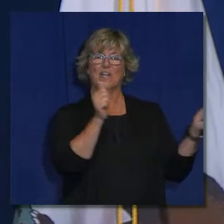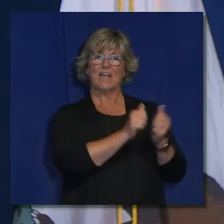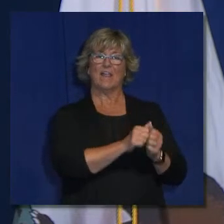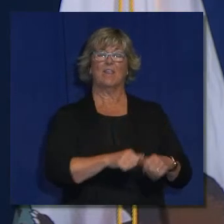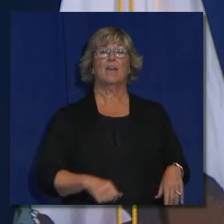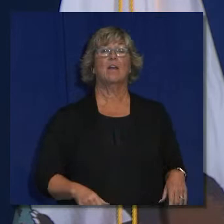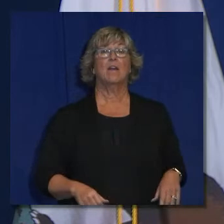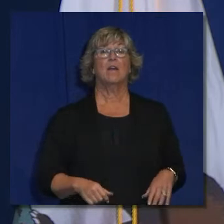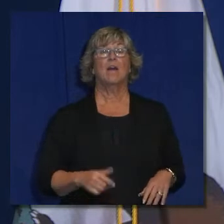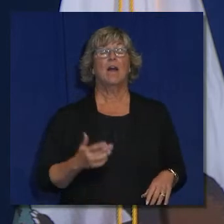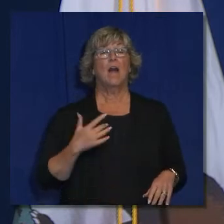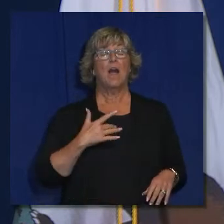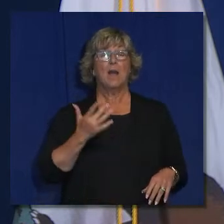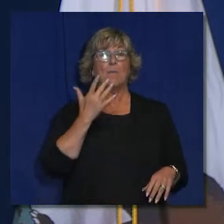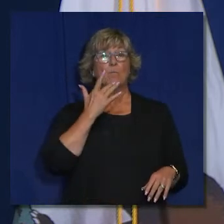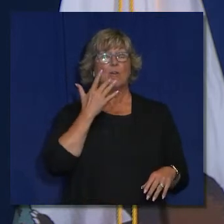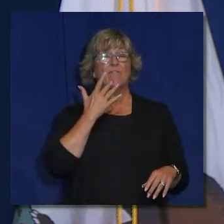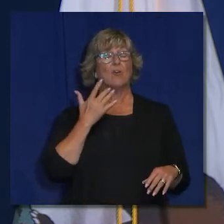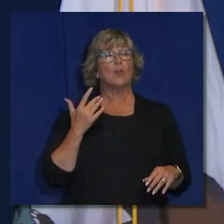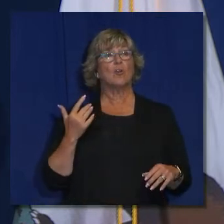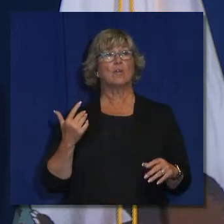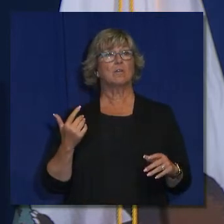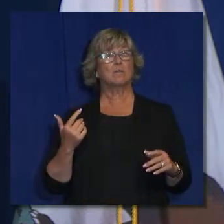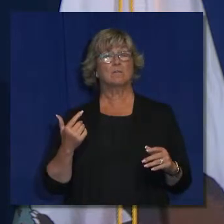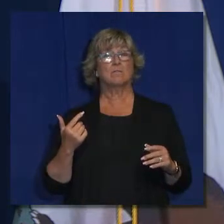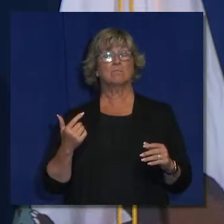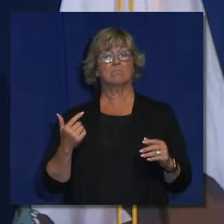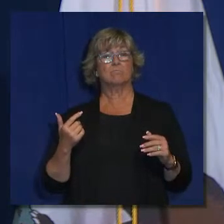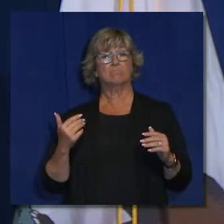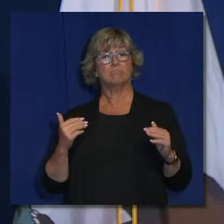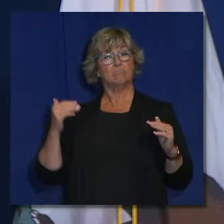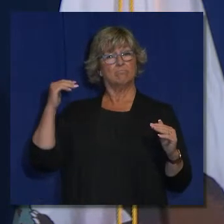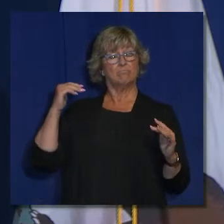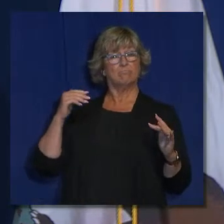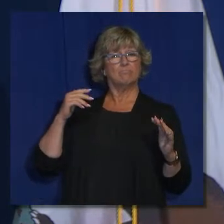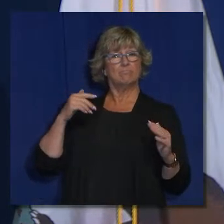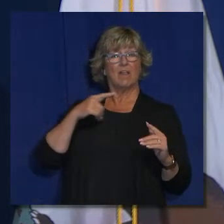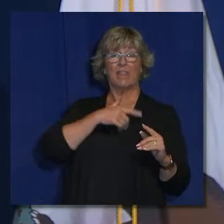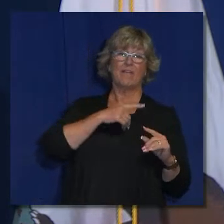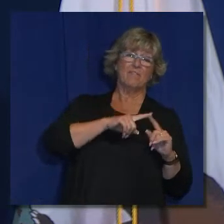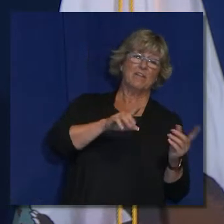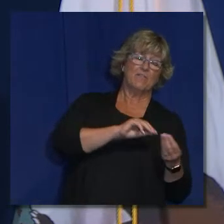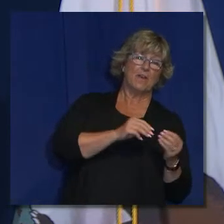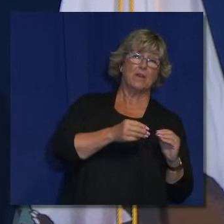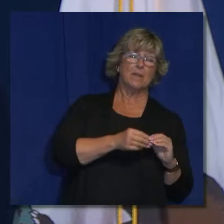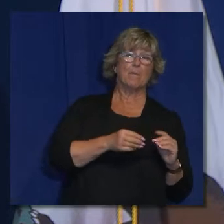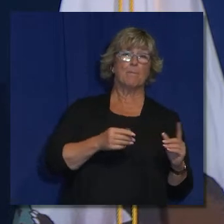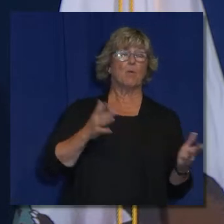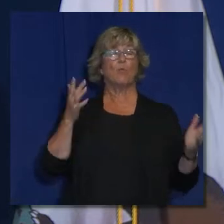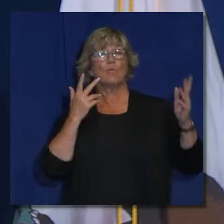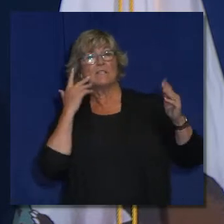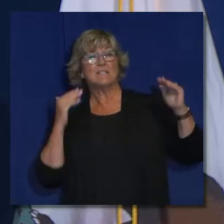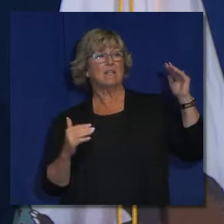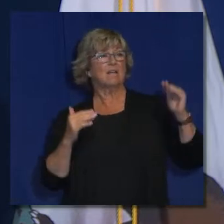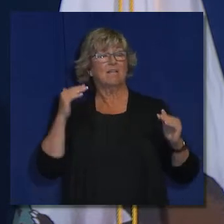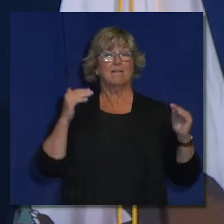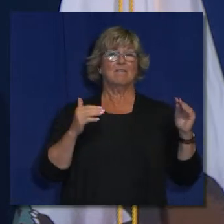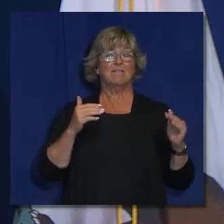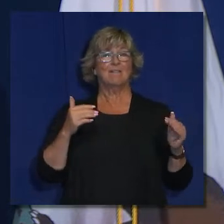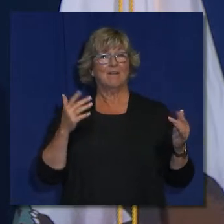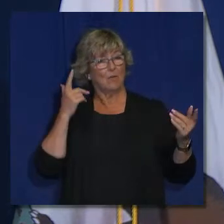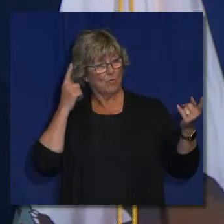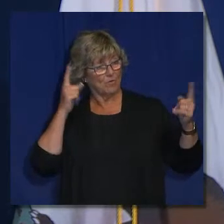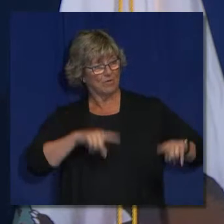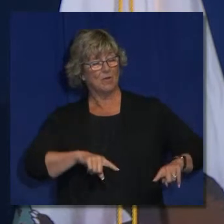I'd like to be on the higher end. They have a different number, but perhaps their number will true up. We'll see, or we'll come down